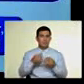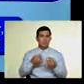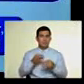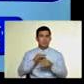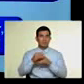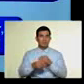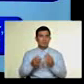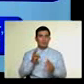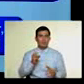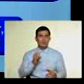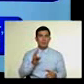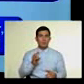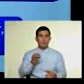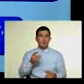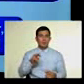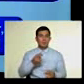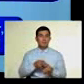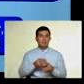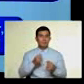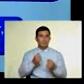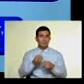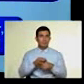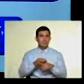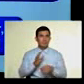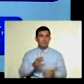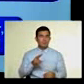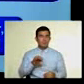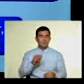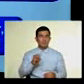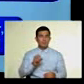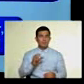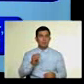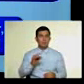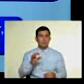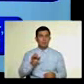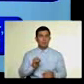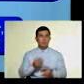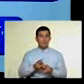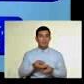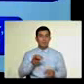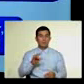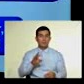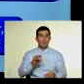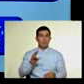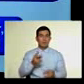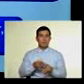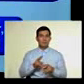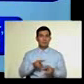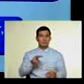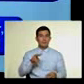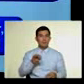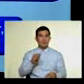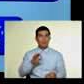va mantiyaning yuqori qismi kiradi. Litosfera so'zining ma'nosi yunoncha litos